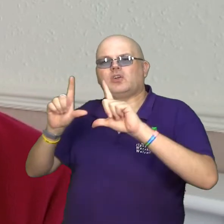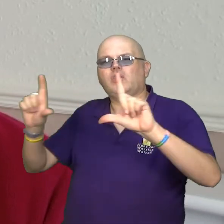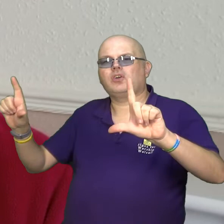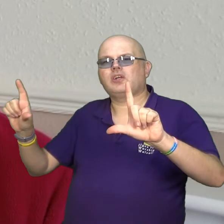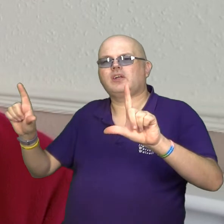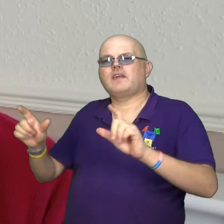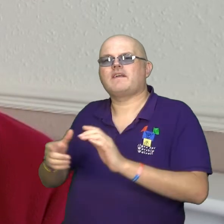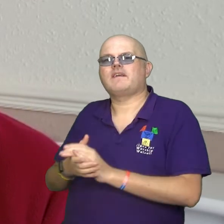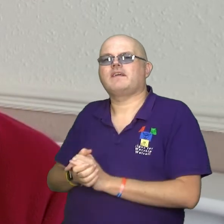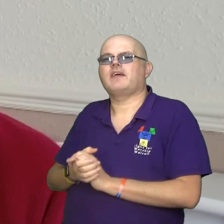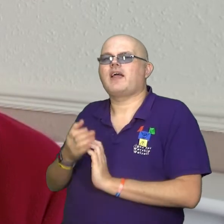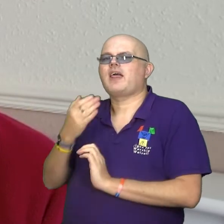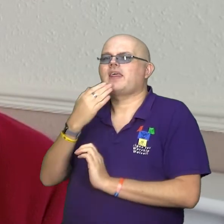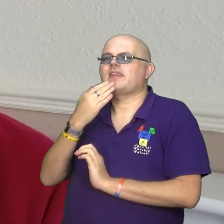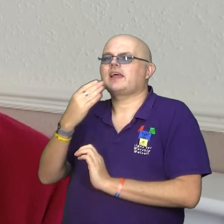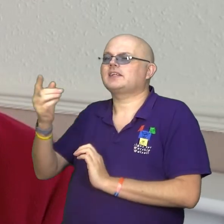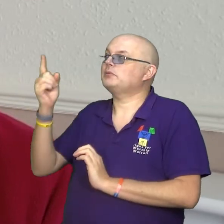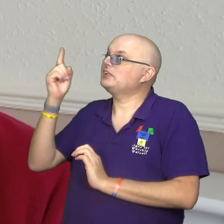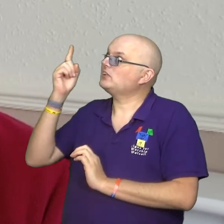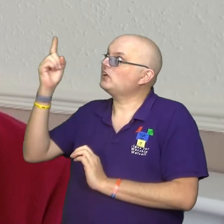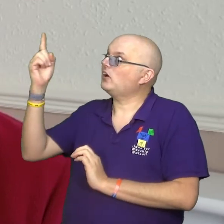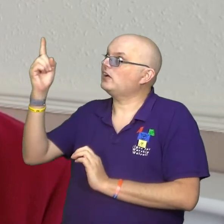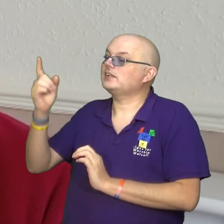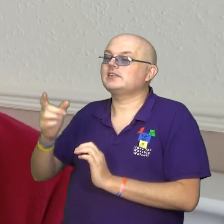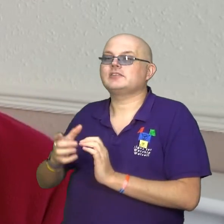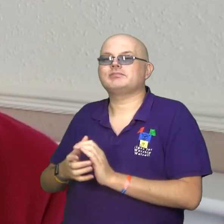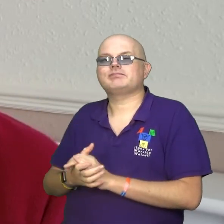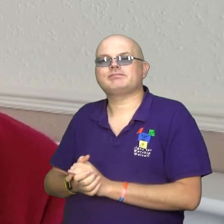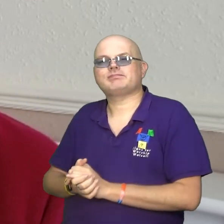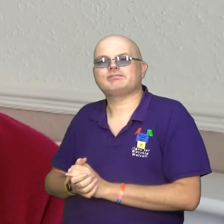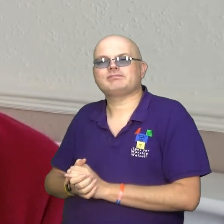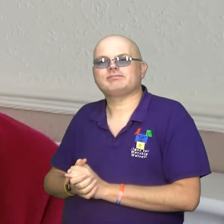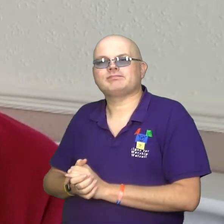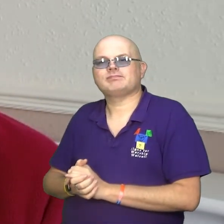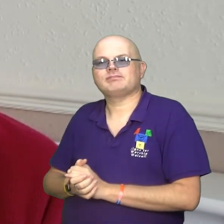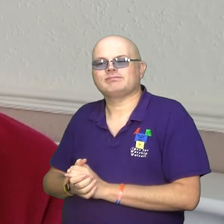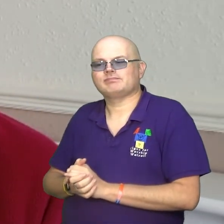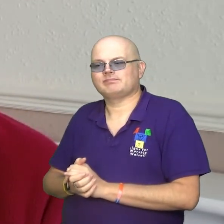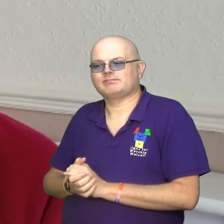This is the word of the Lord. Thanks be to God.